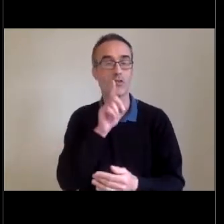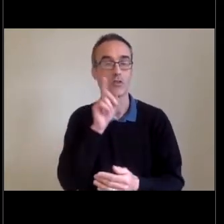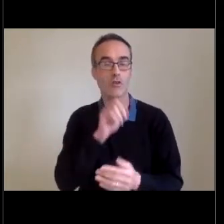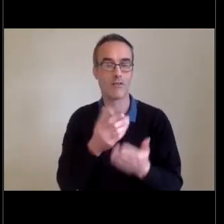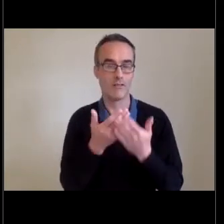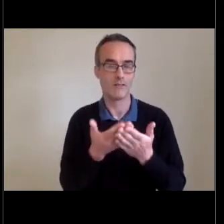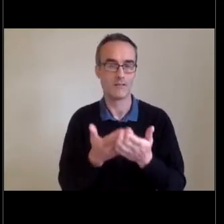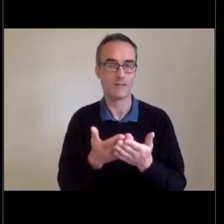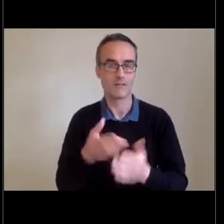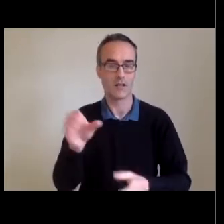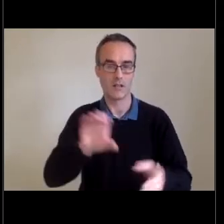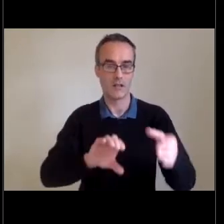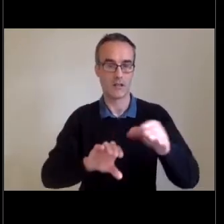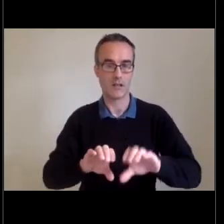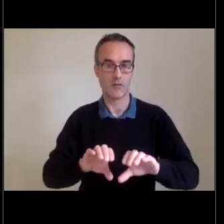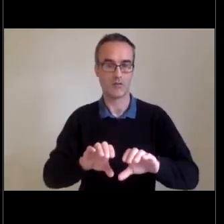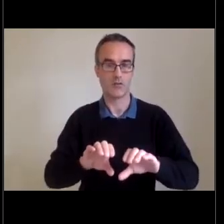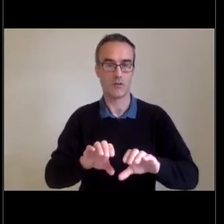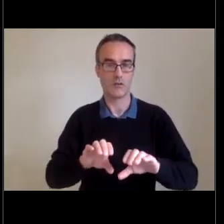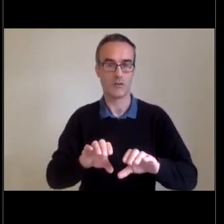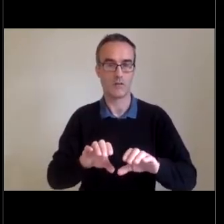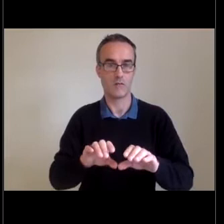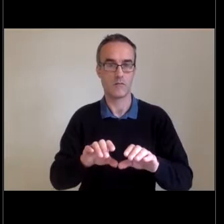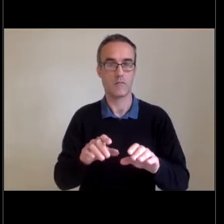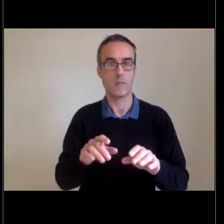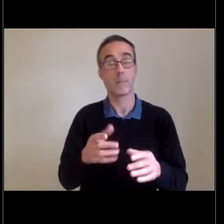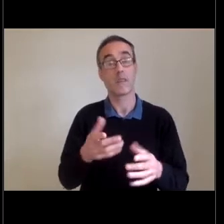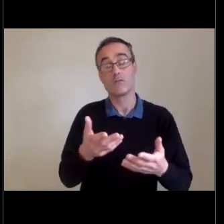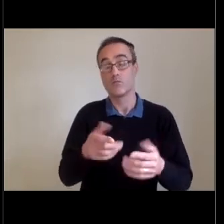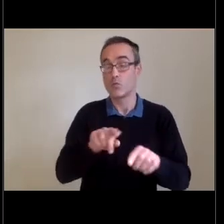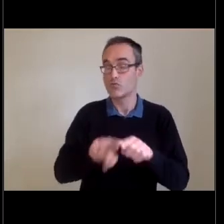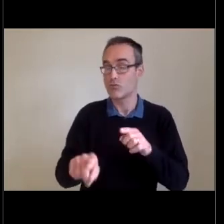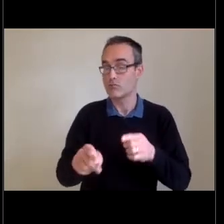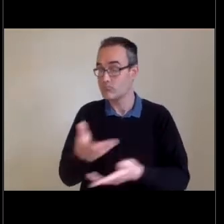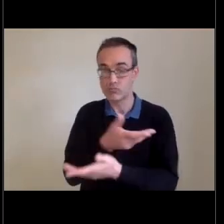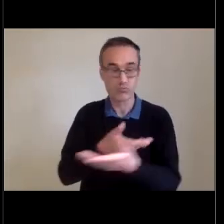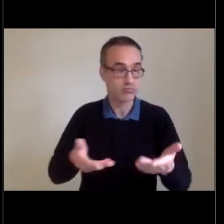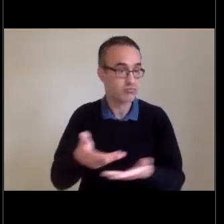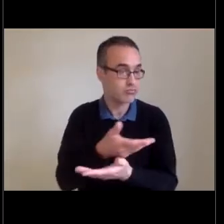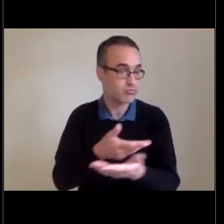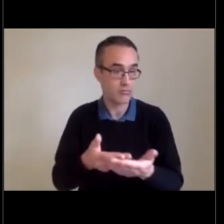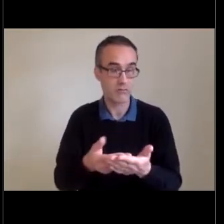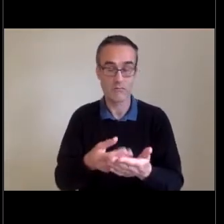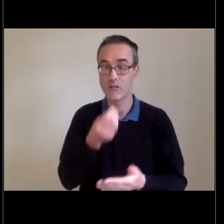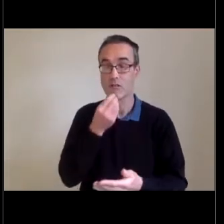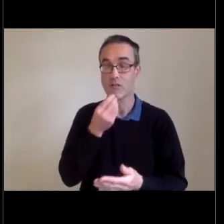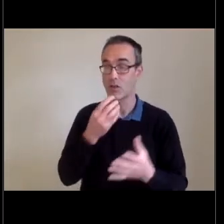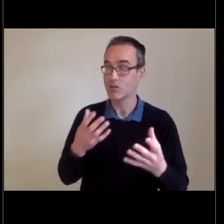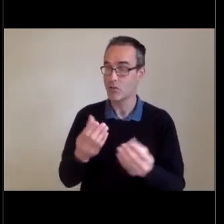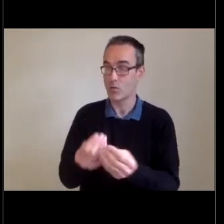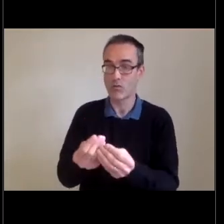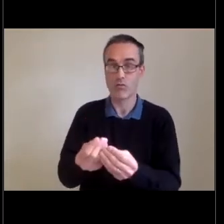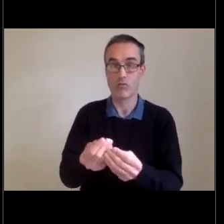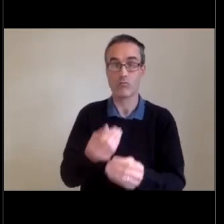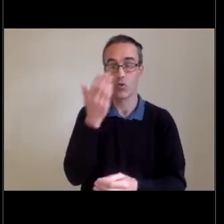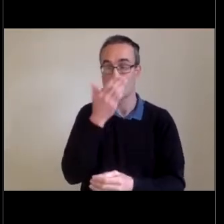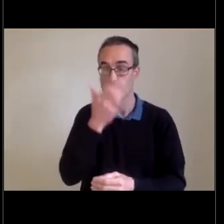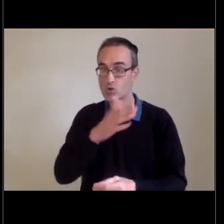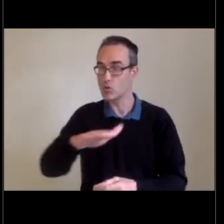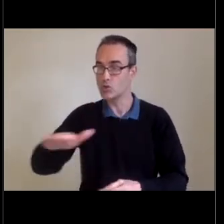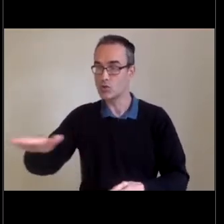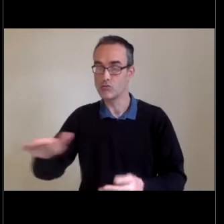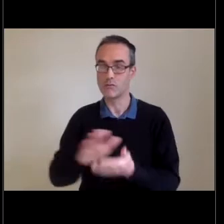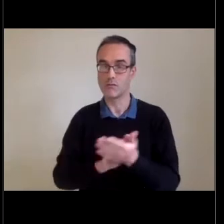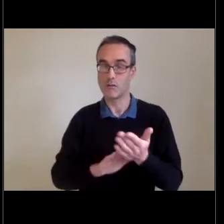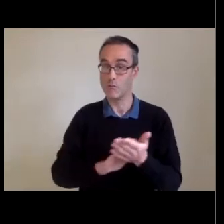ladies, grown-ups, having discussions with them, having lunch with them, and they see them as their role model, and they are mentoring